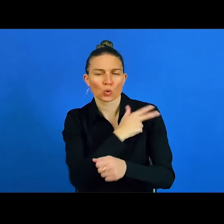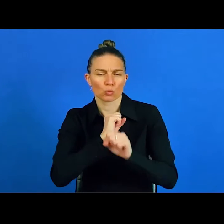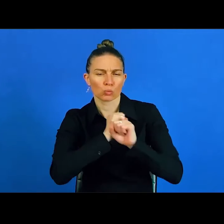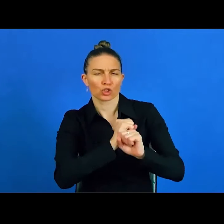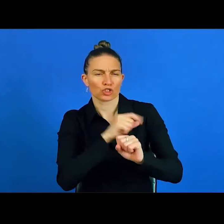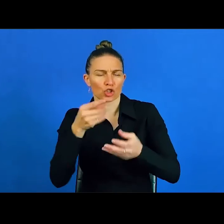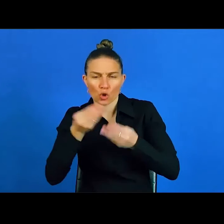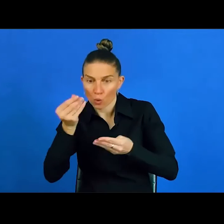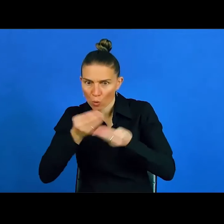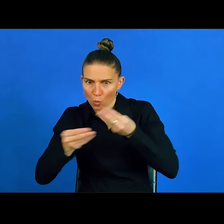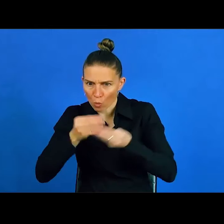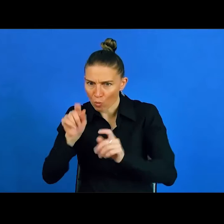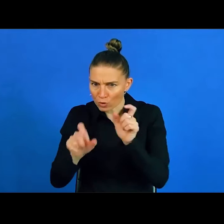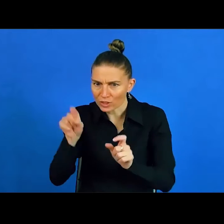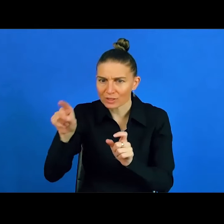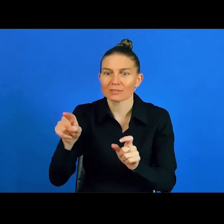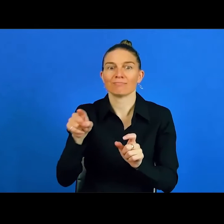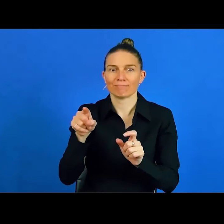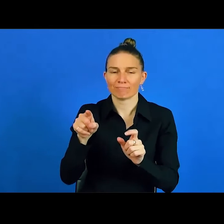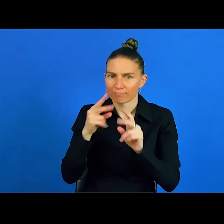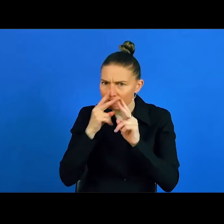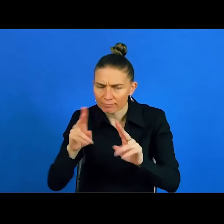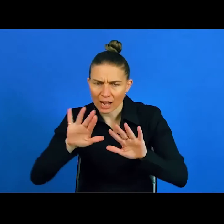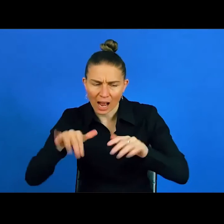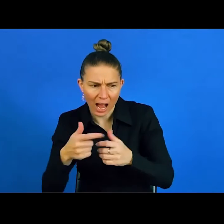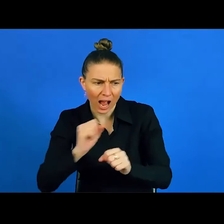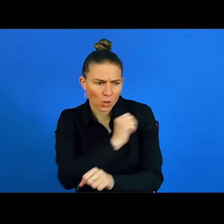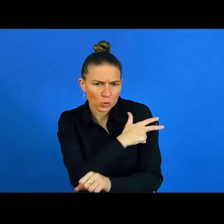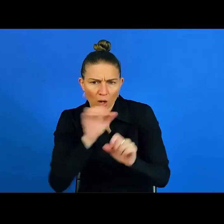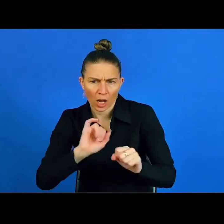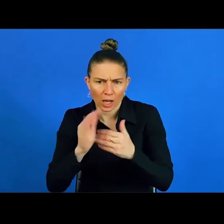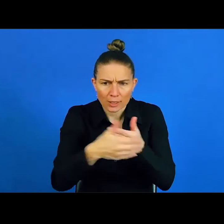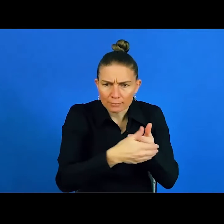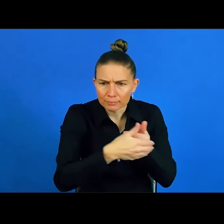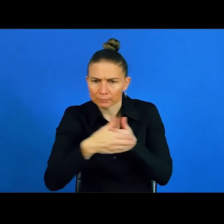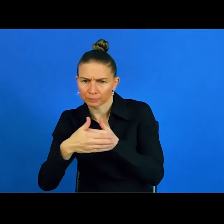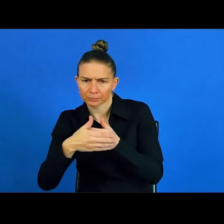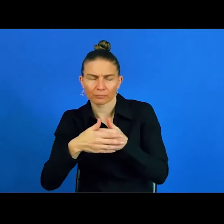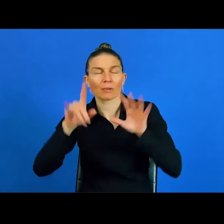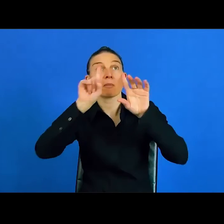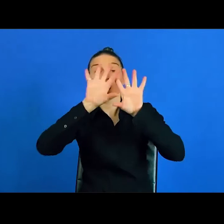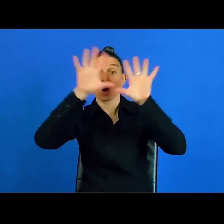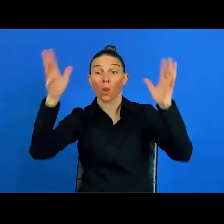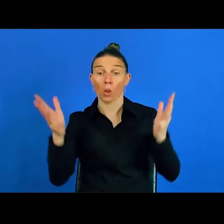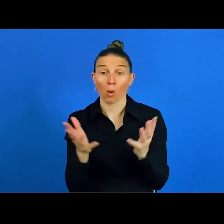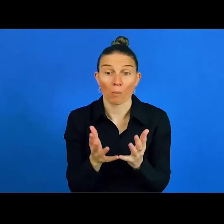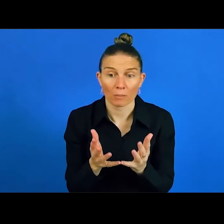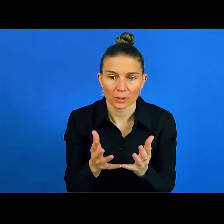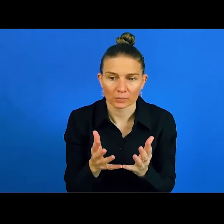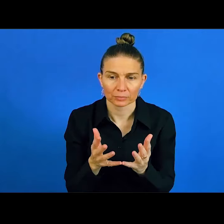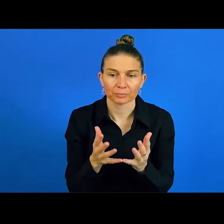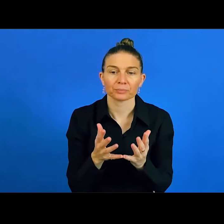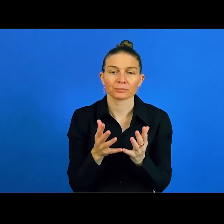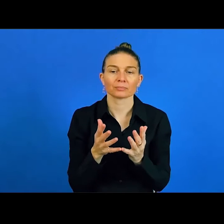with us to explore this a bit further. So Anika works across the World Bank's 1.6 billion social